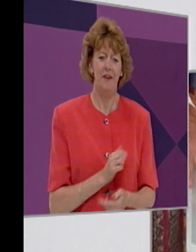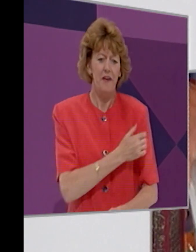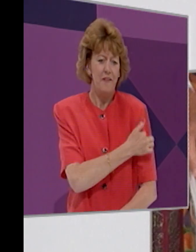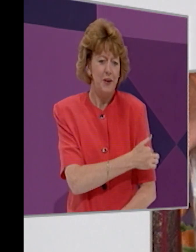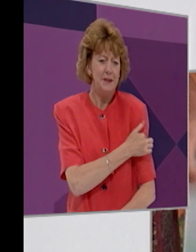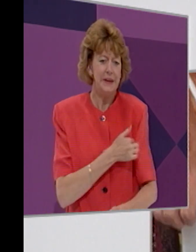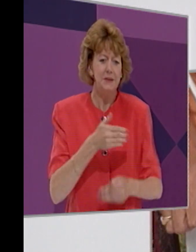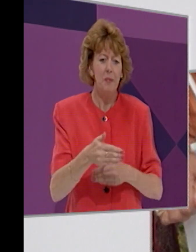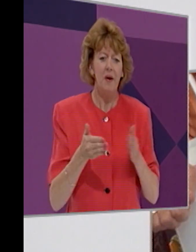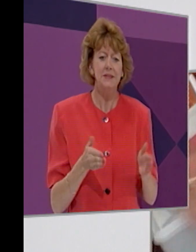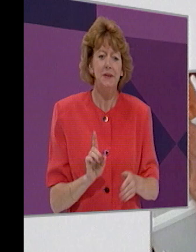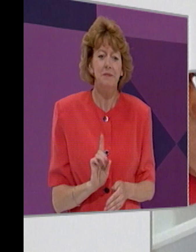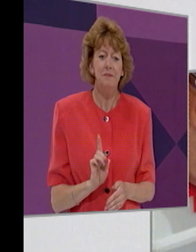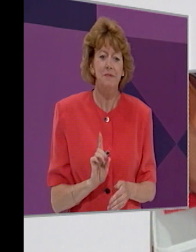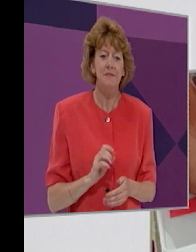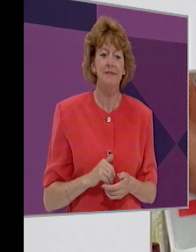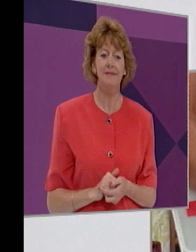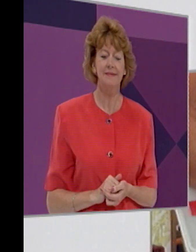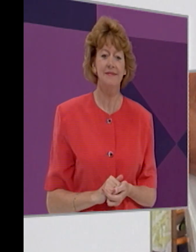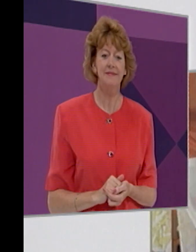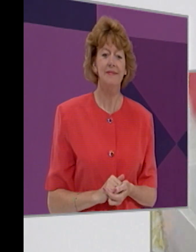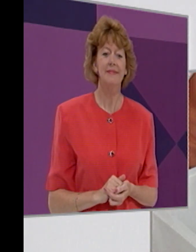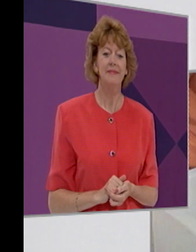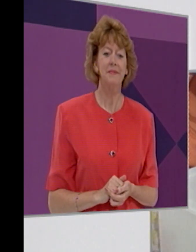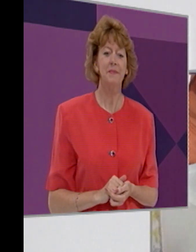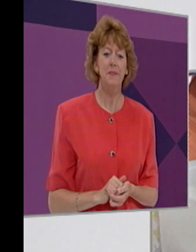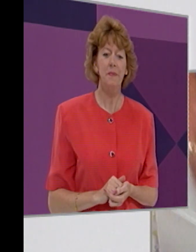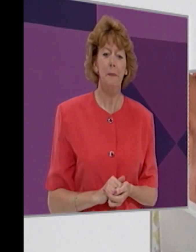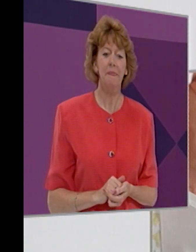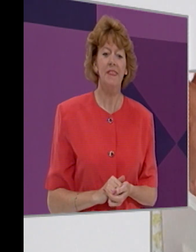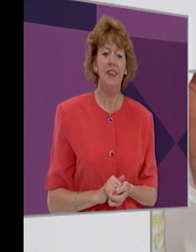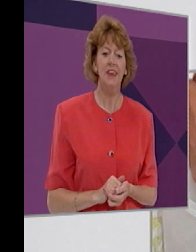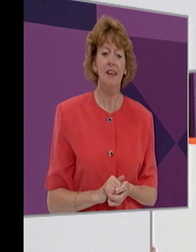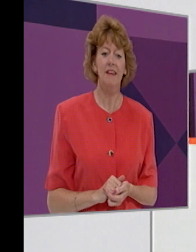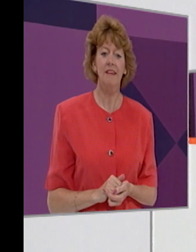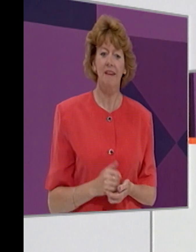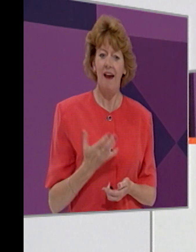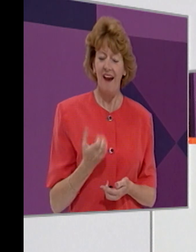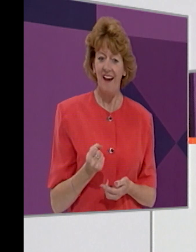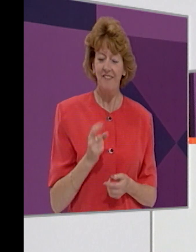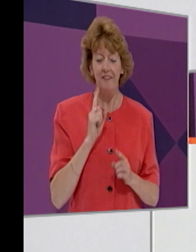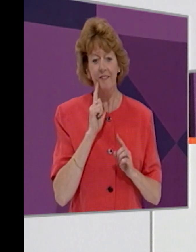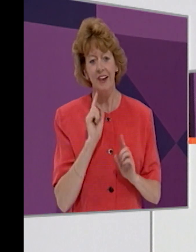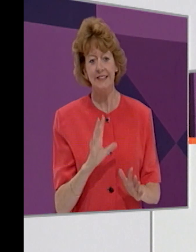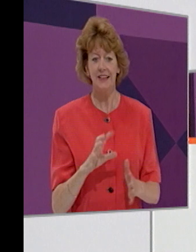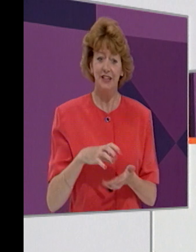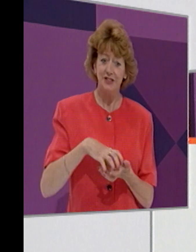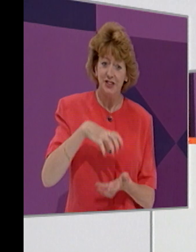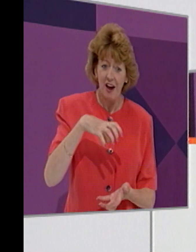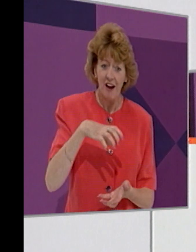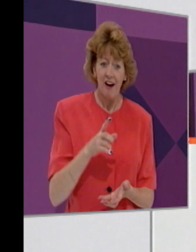packed with things made from seaweed. Thank And I'll just get in there, because this is absolutely fascinating. This is